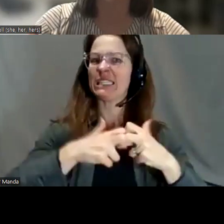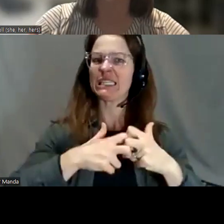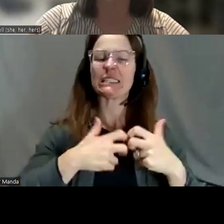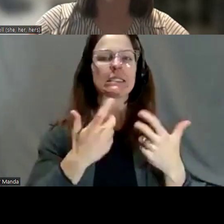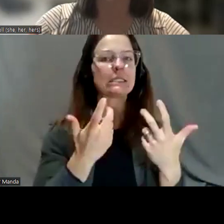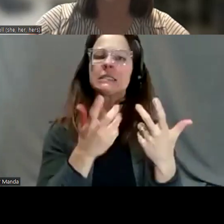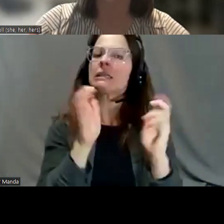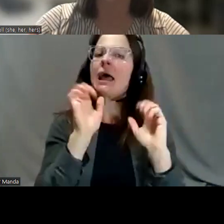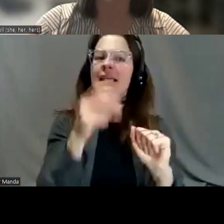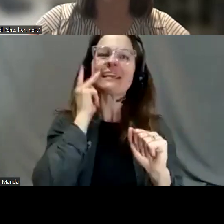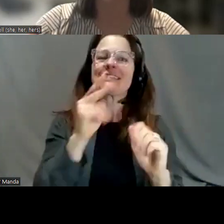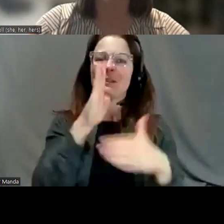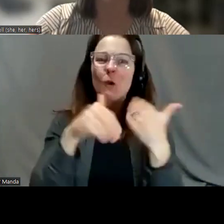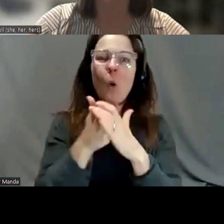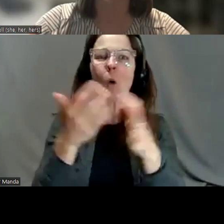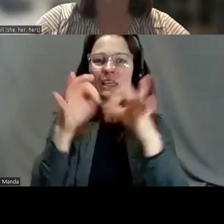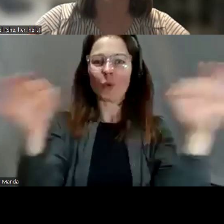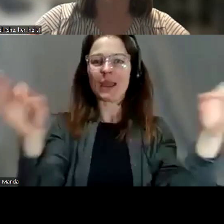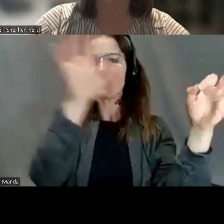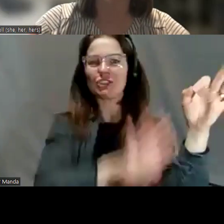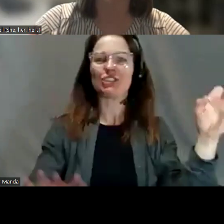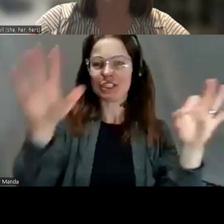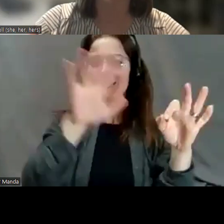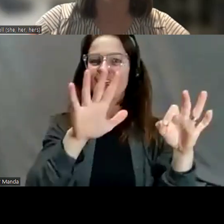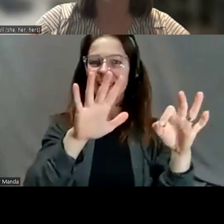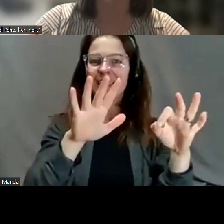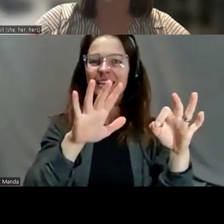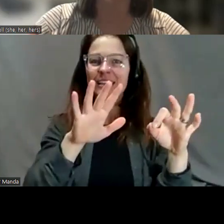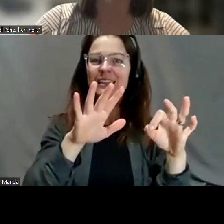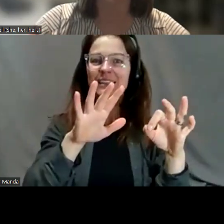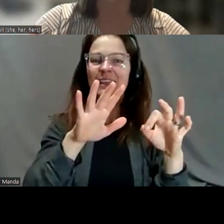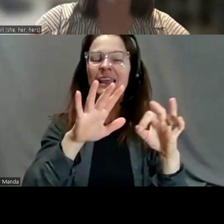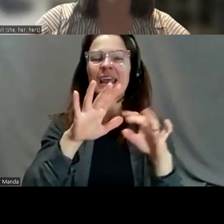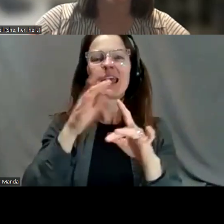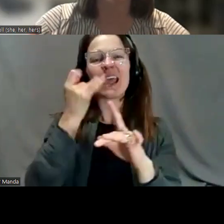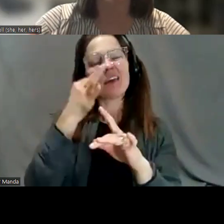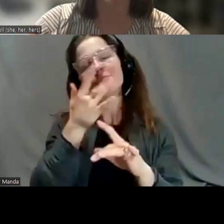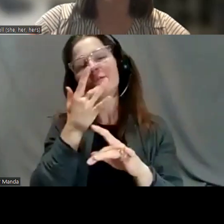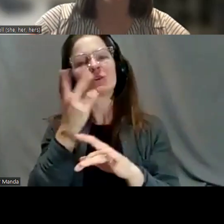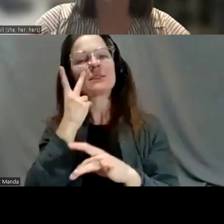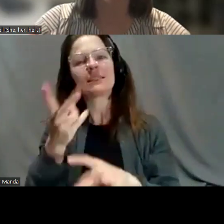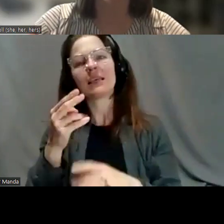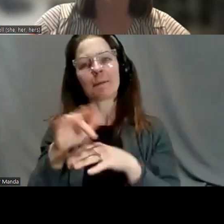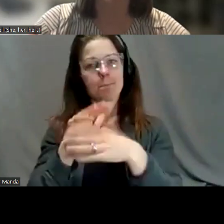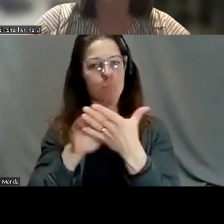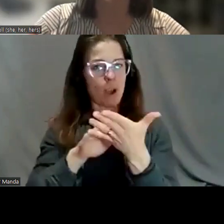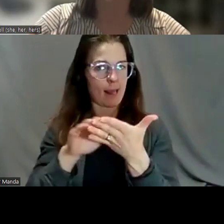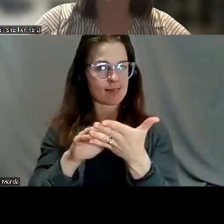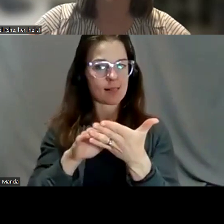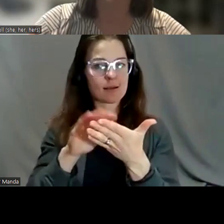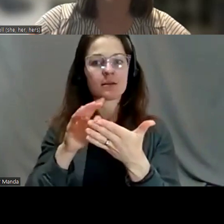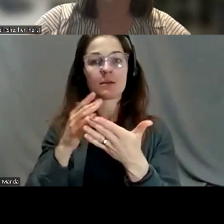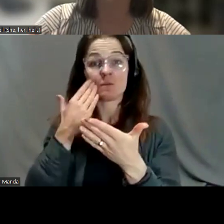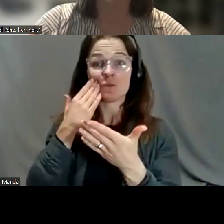that whole equation on one device if they prefer to see it in Braille, instead of having it read to them